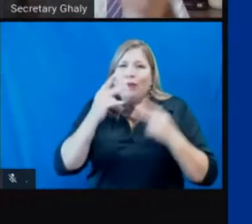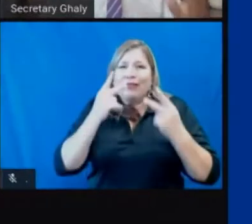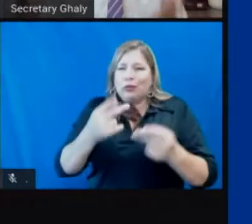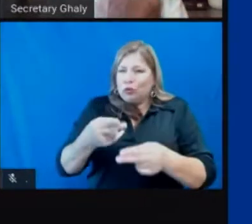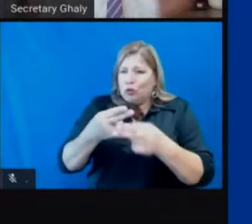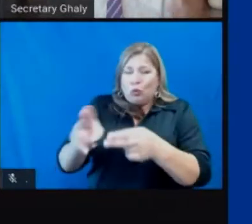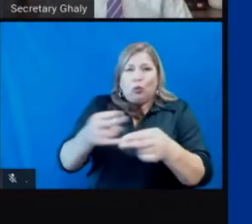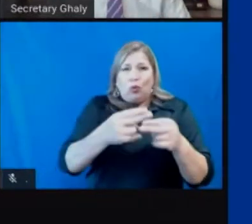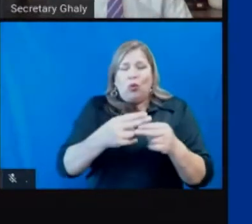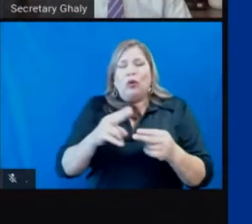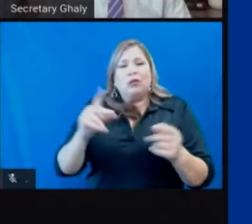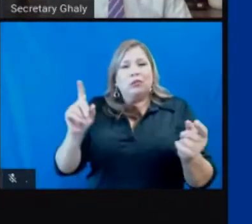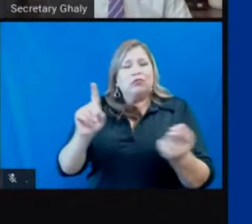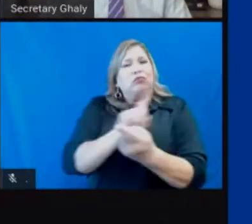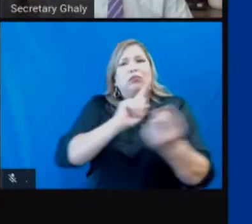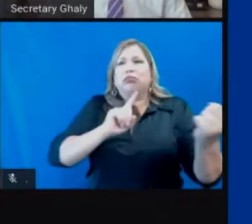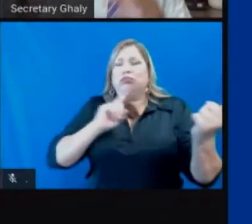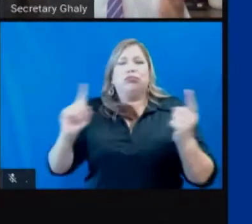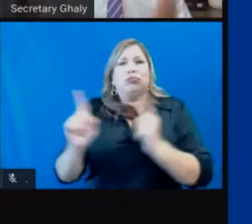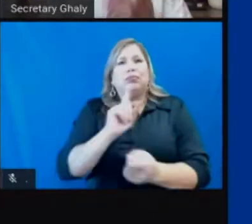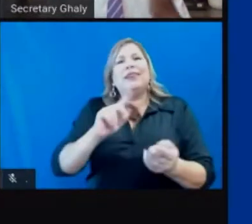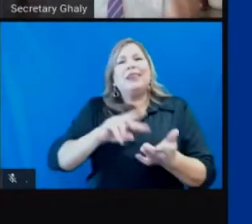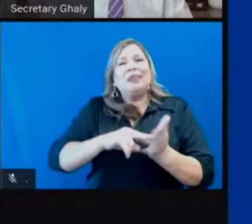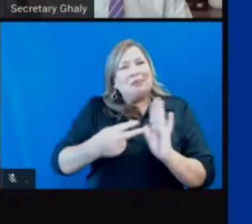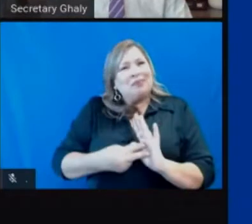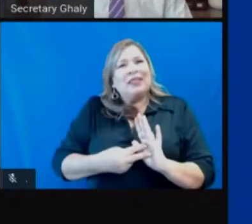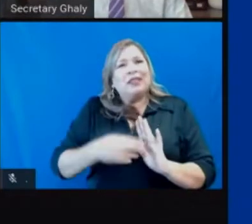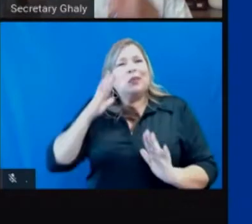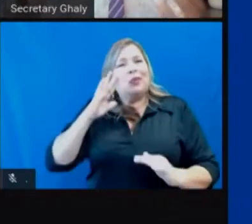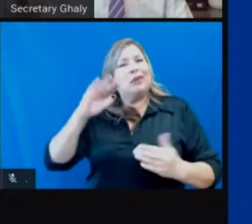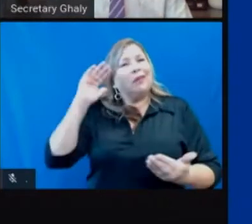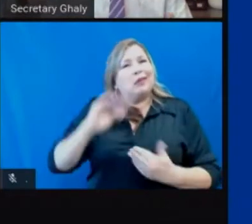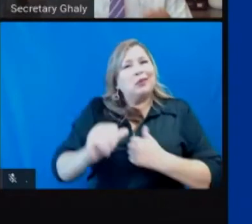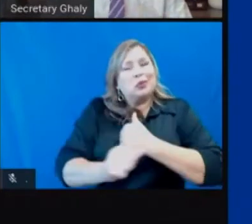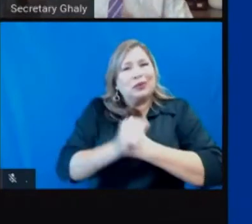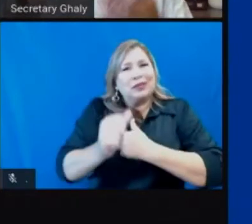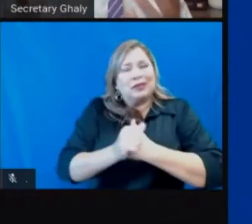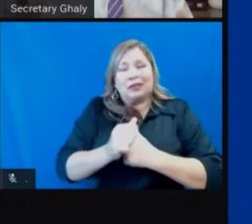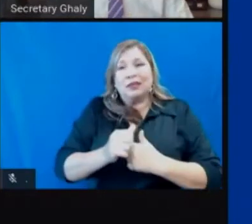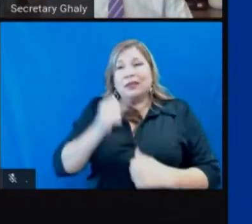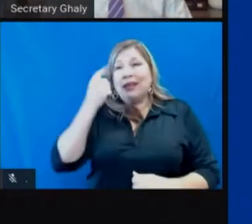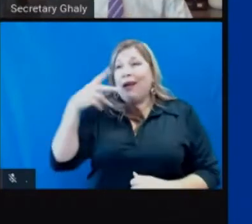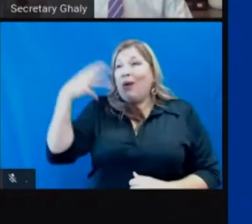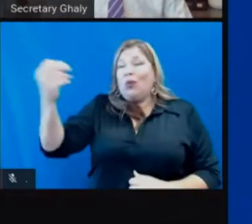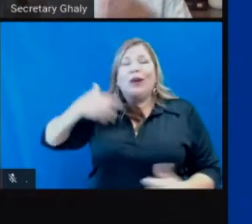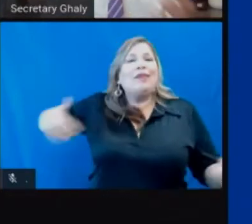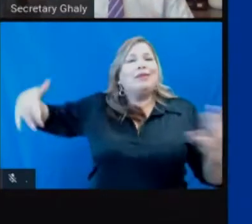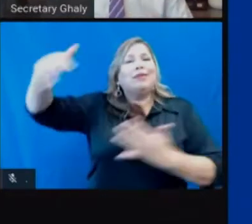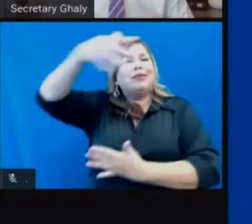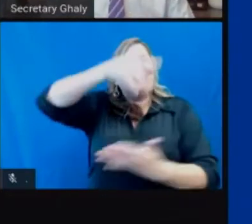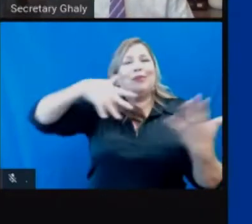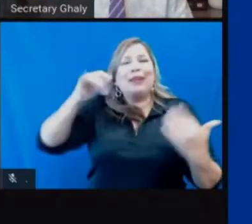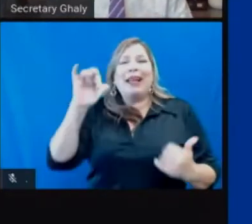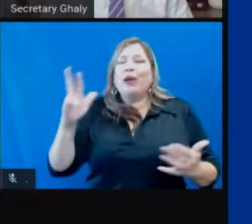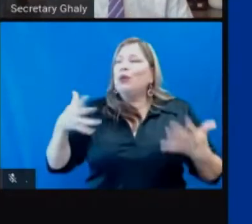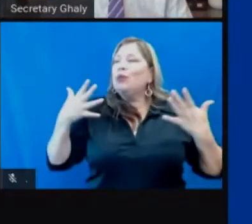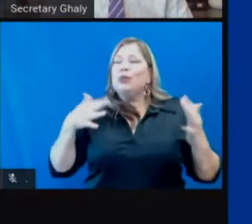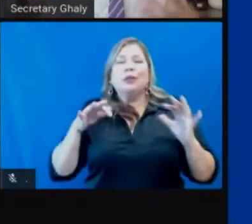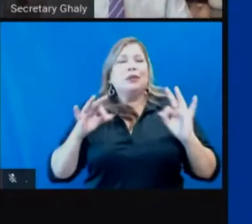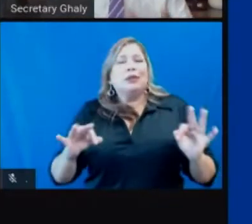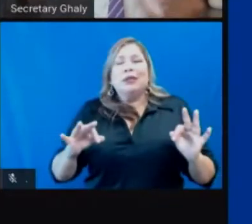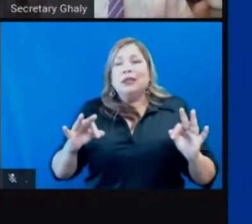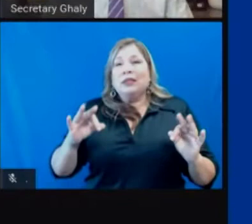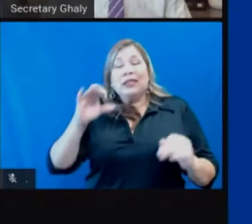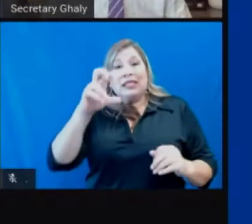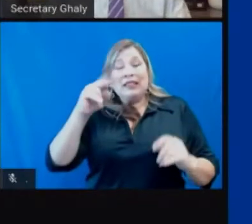transmission. The whole concept of ventilation, about bringing outdoor airs indoors, even in canopied areas